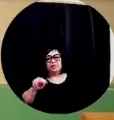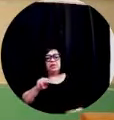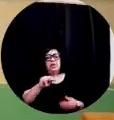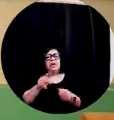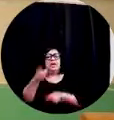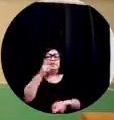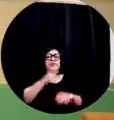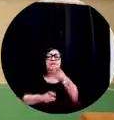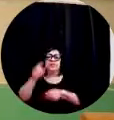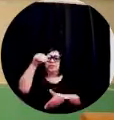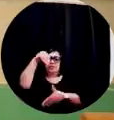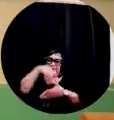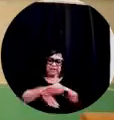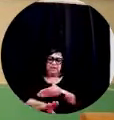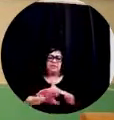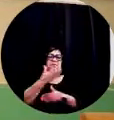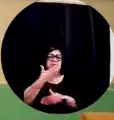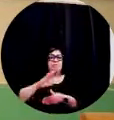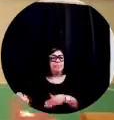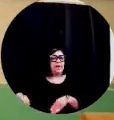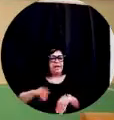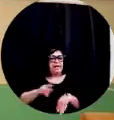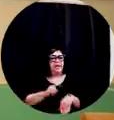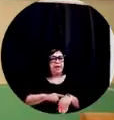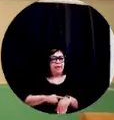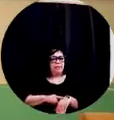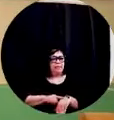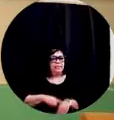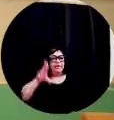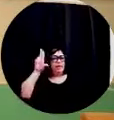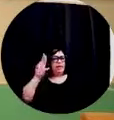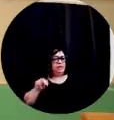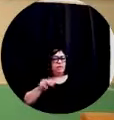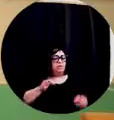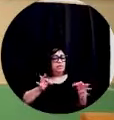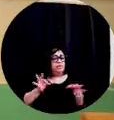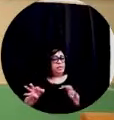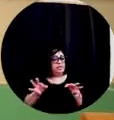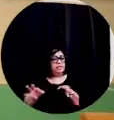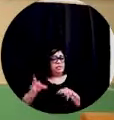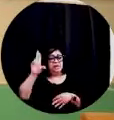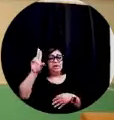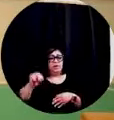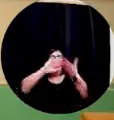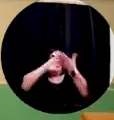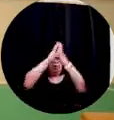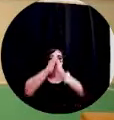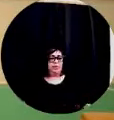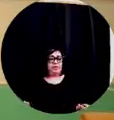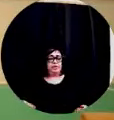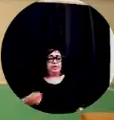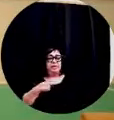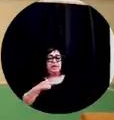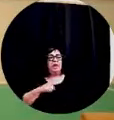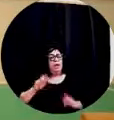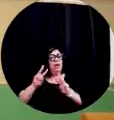free-for-all. No justice, no peace. Now, I went a little further,